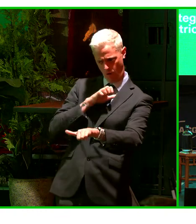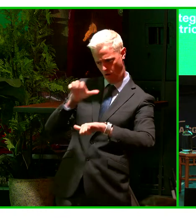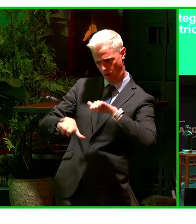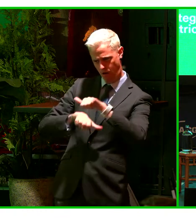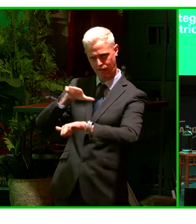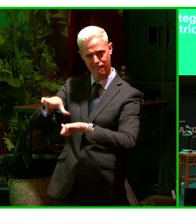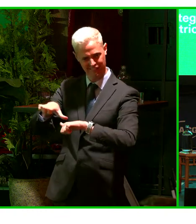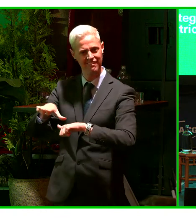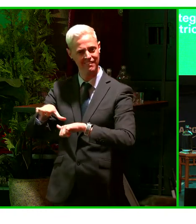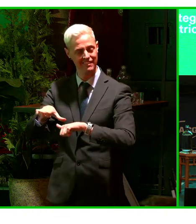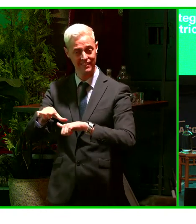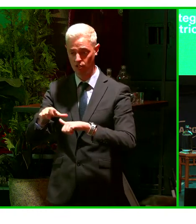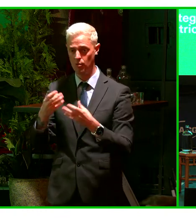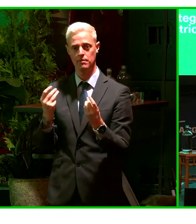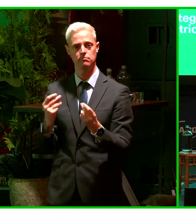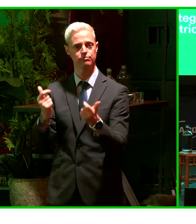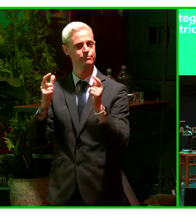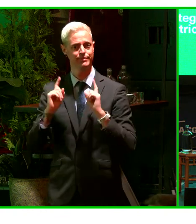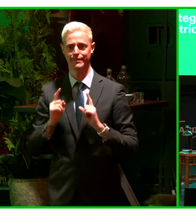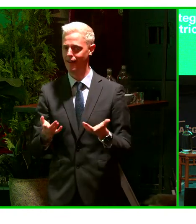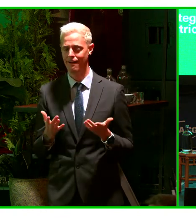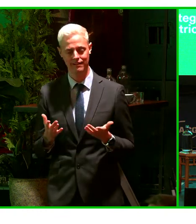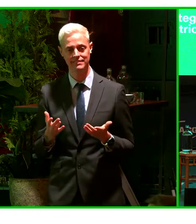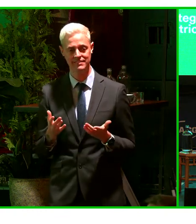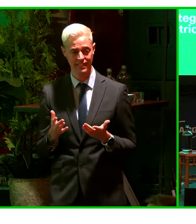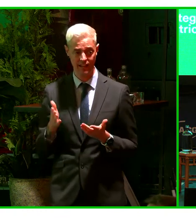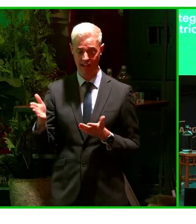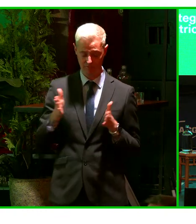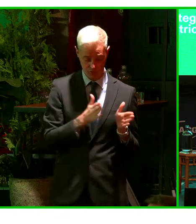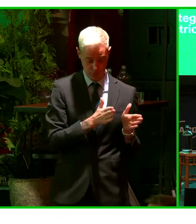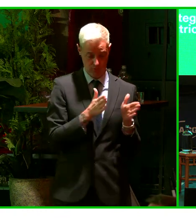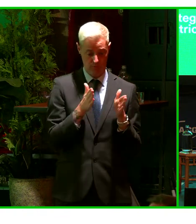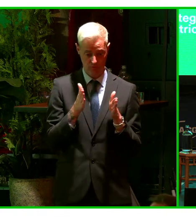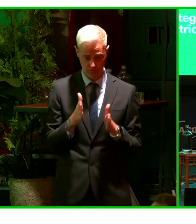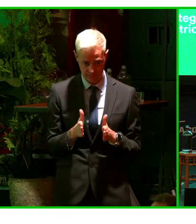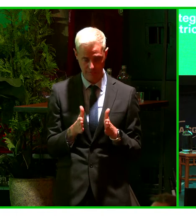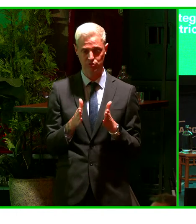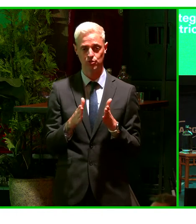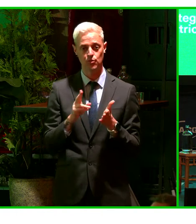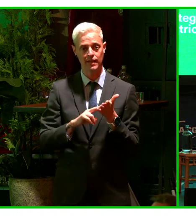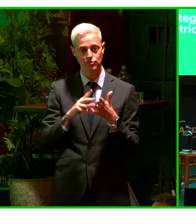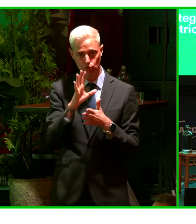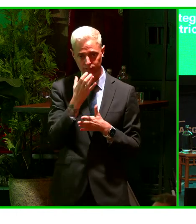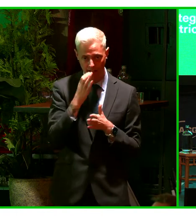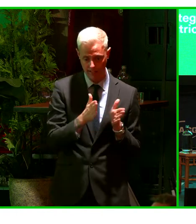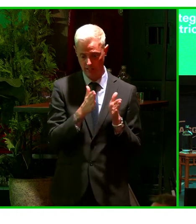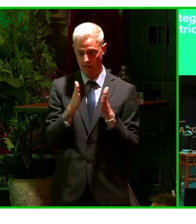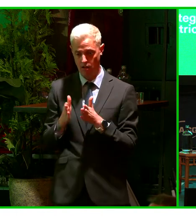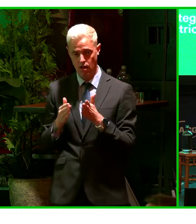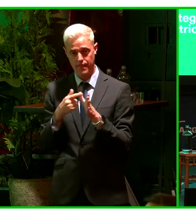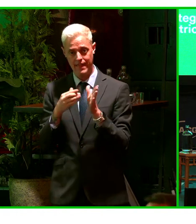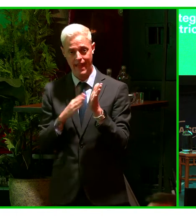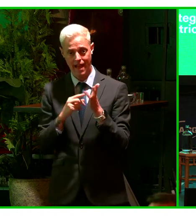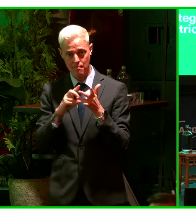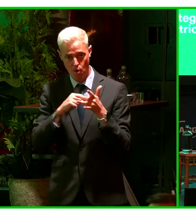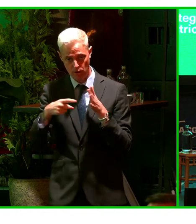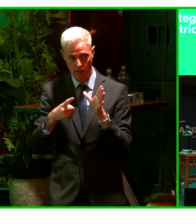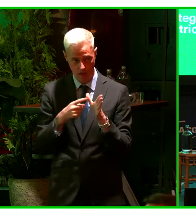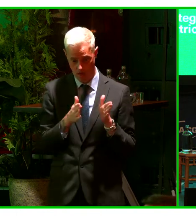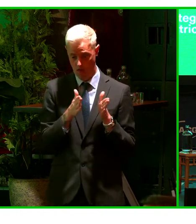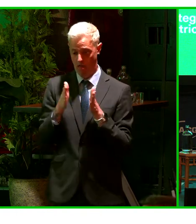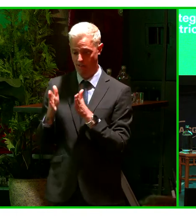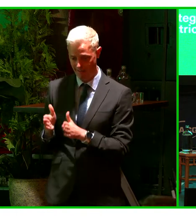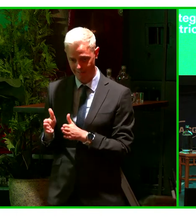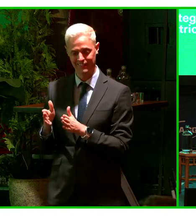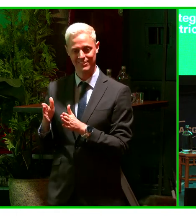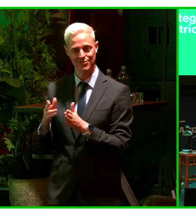into LNG and then synthetic natural gas, and then it'll be ammonia, methanol, and maybe hydrogen. So this is a massive challenge